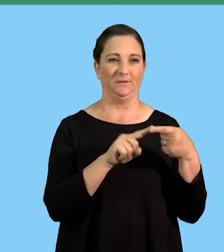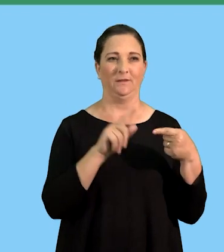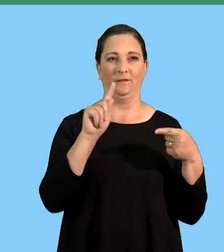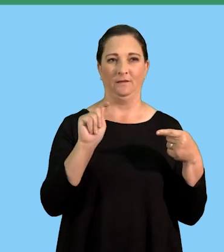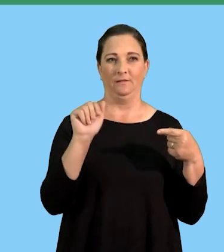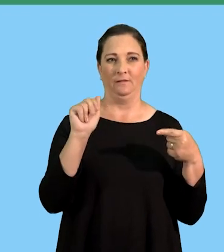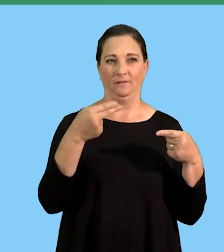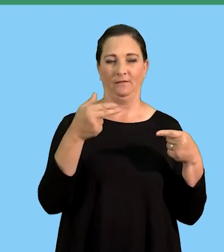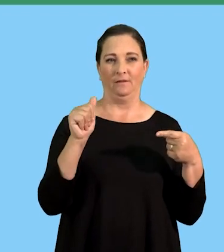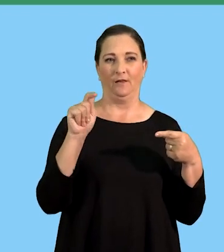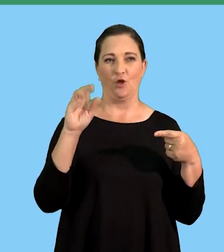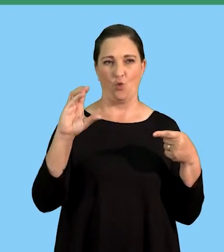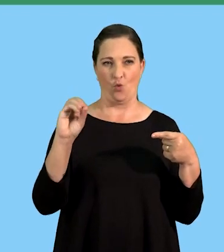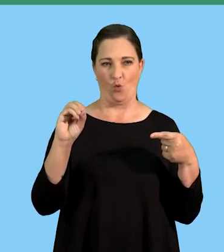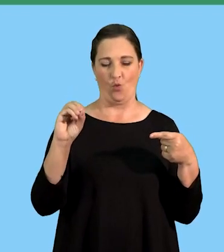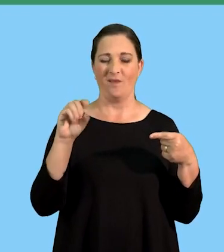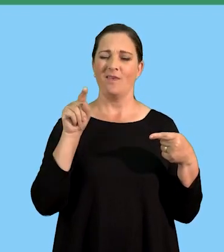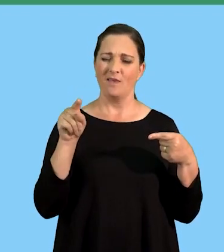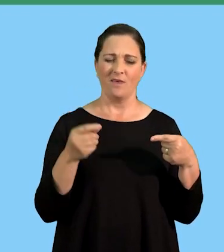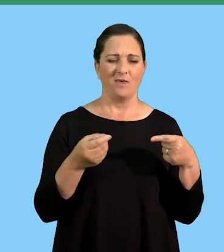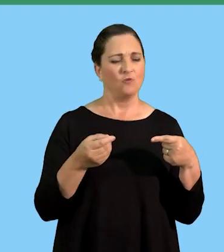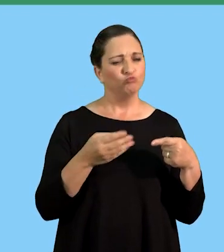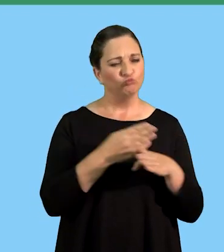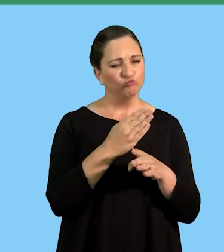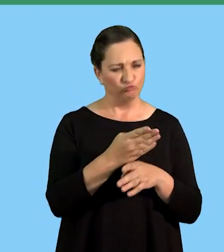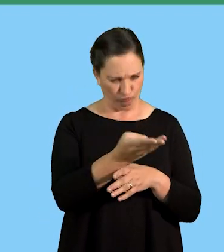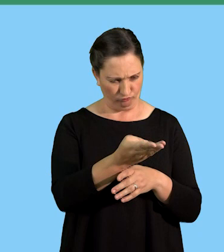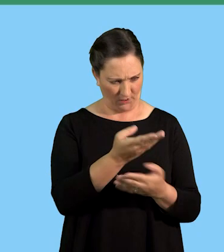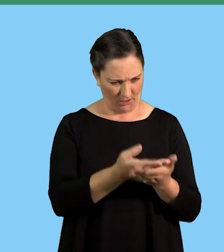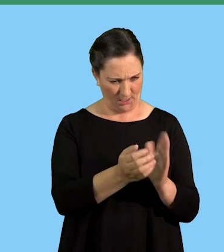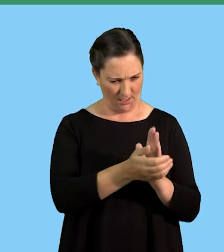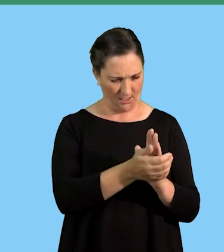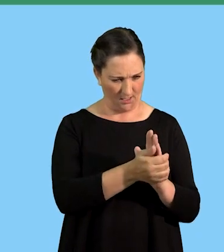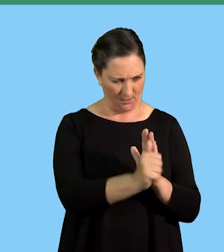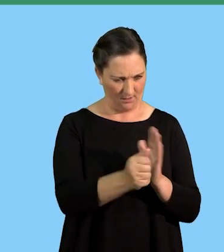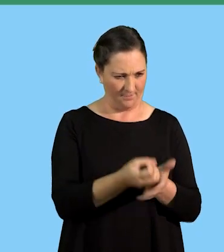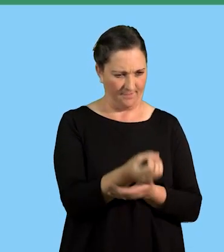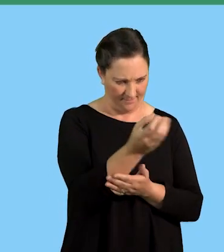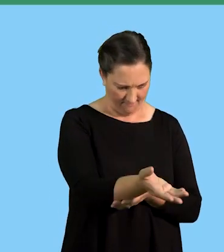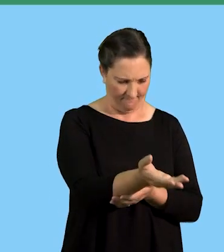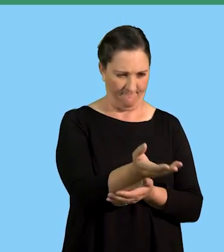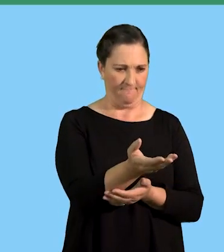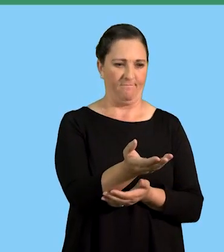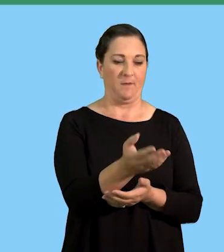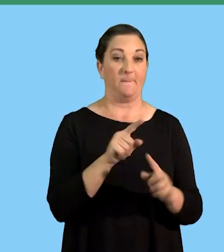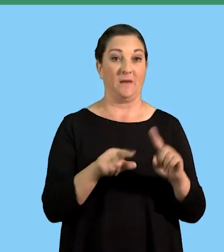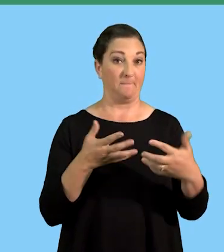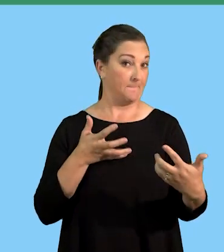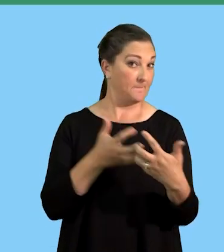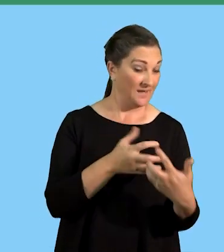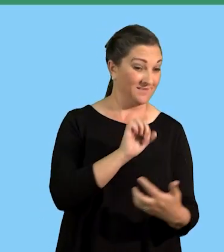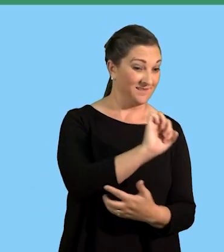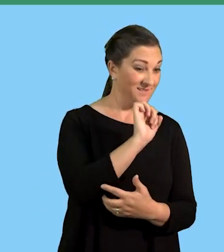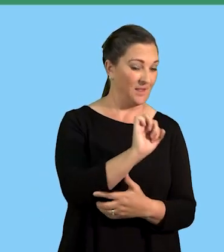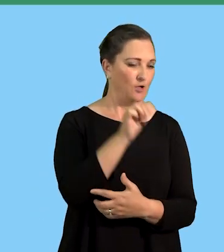TATO allocates tasks to employees according to their level of maturity. And the first question says, name the